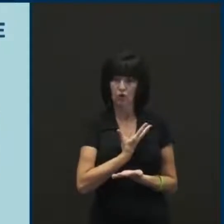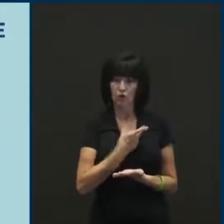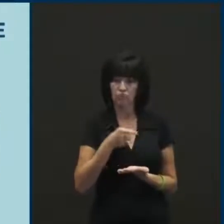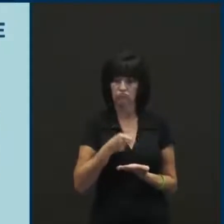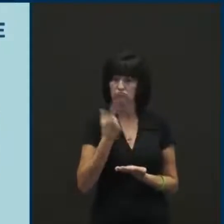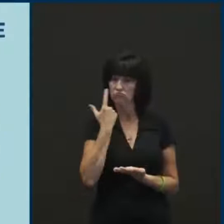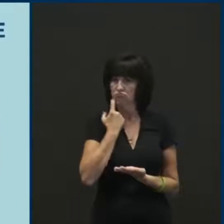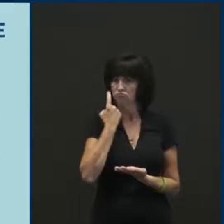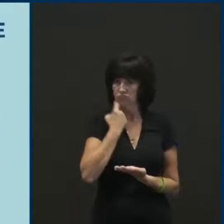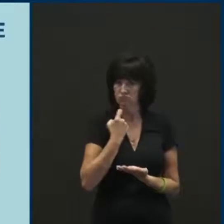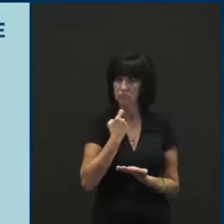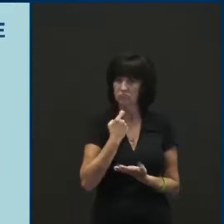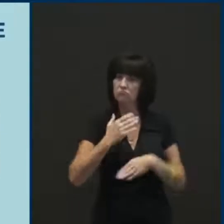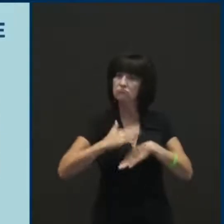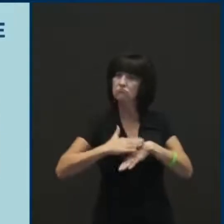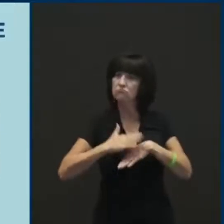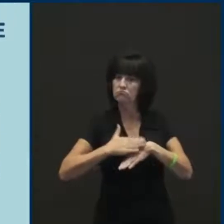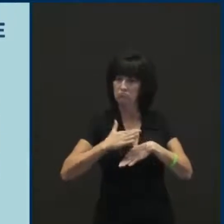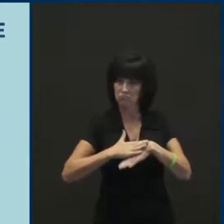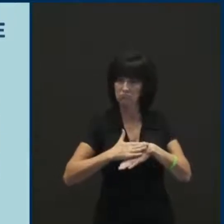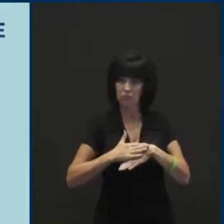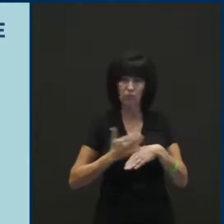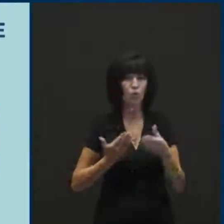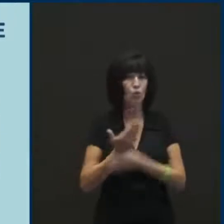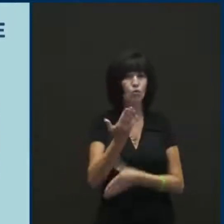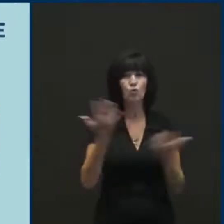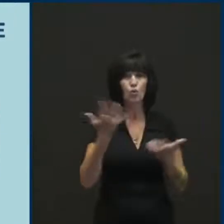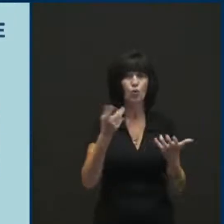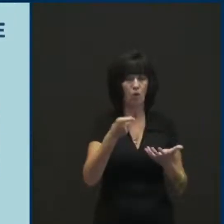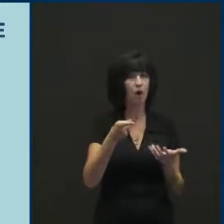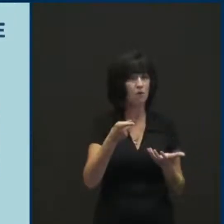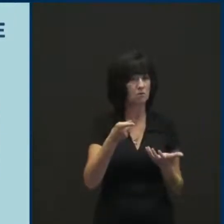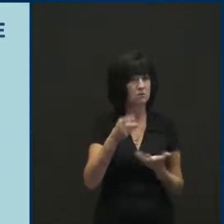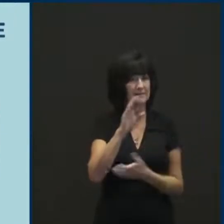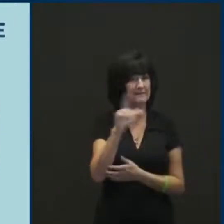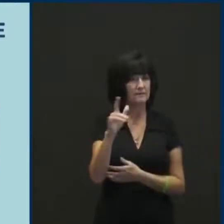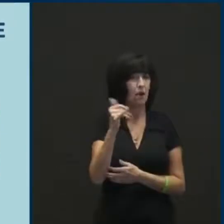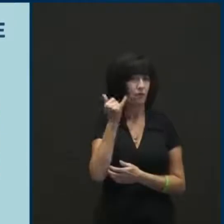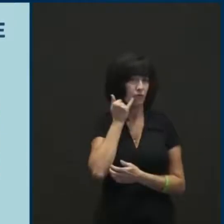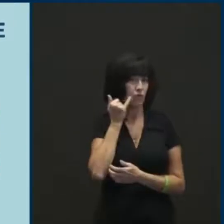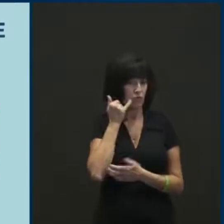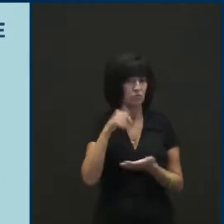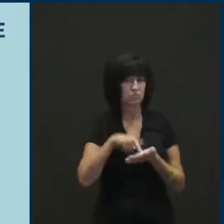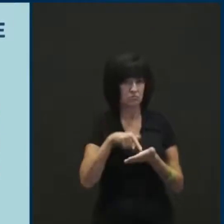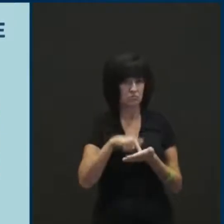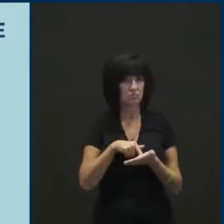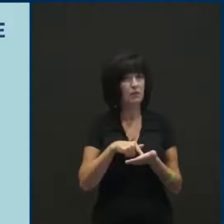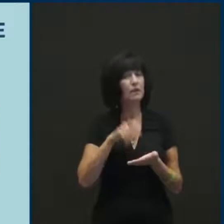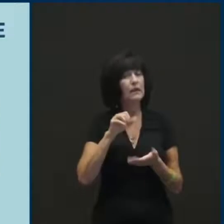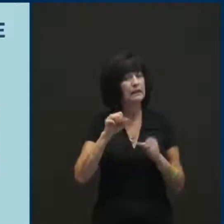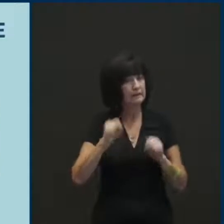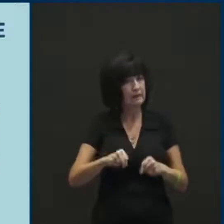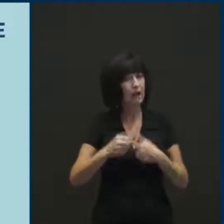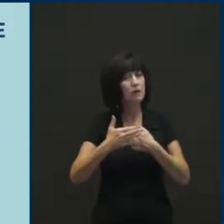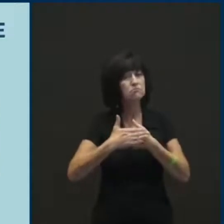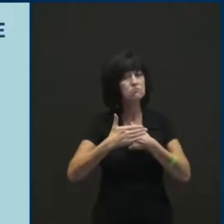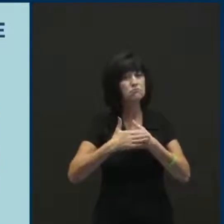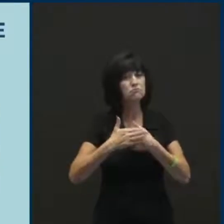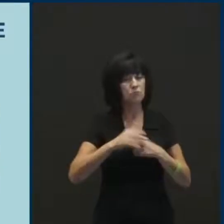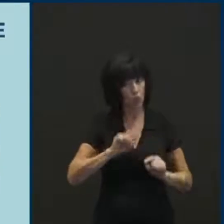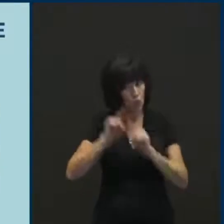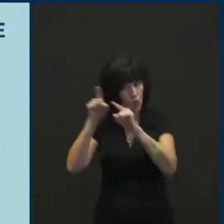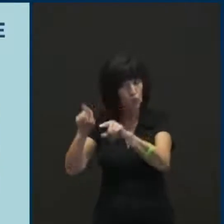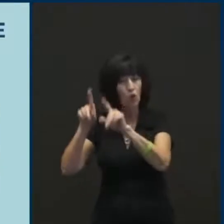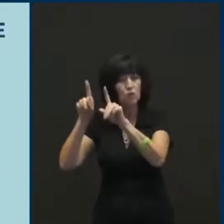out via your cell phone and just gives you an idea that maybe you should get tested or quarantine yourself. We have over